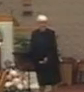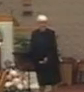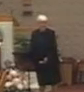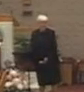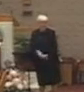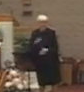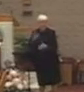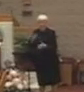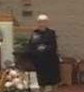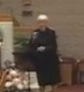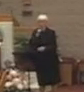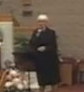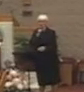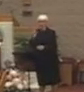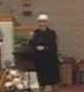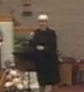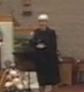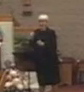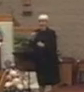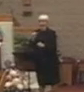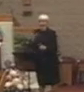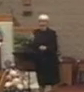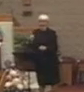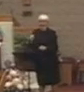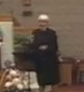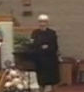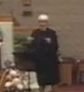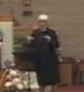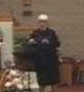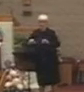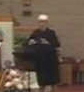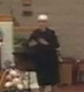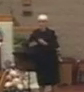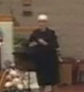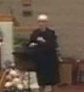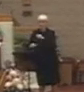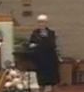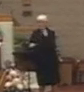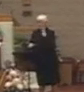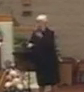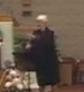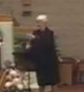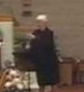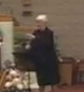All those in favor say aye. Aye. All opposed?